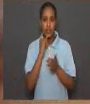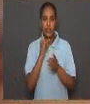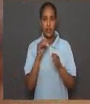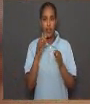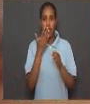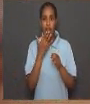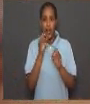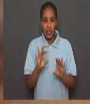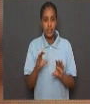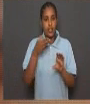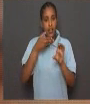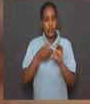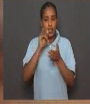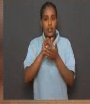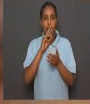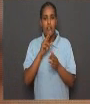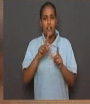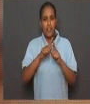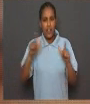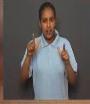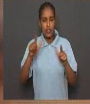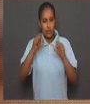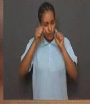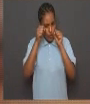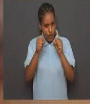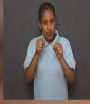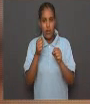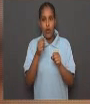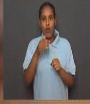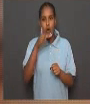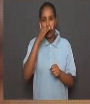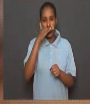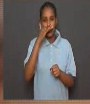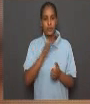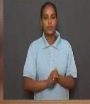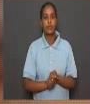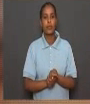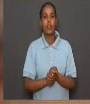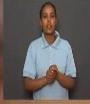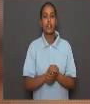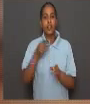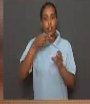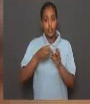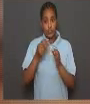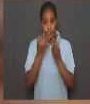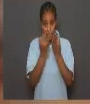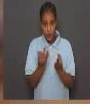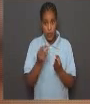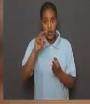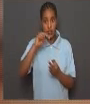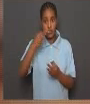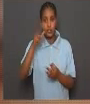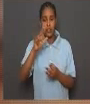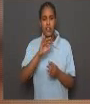colorless gas that has a very strong odor. In its gaseous form, ammonia